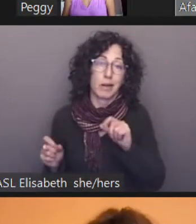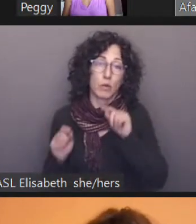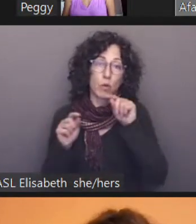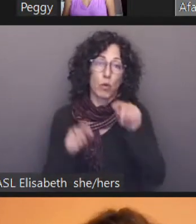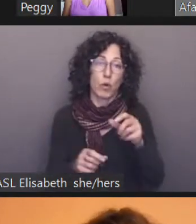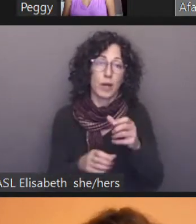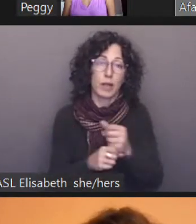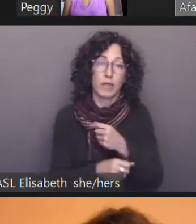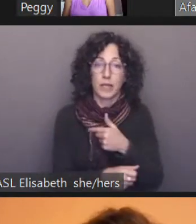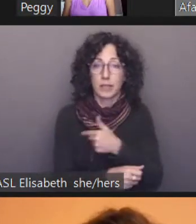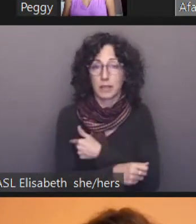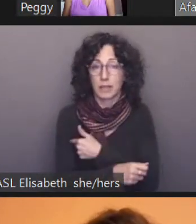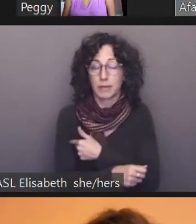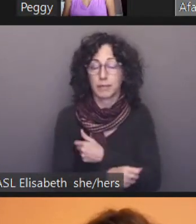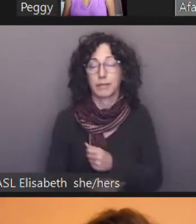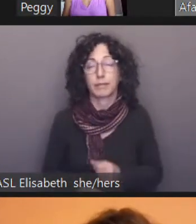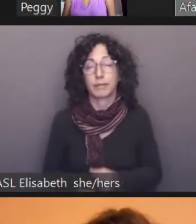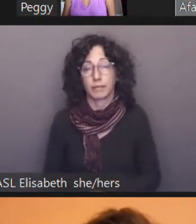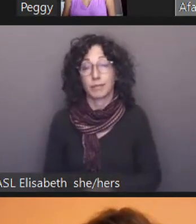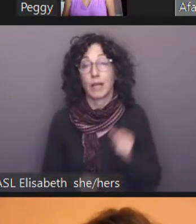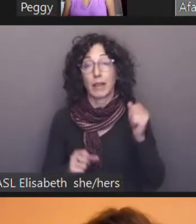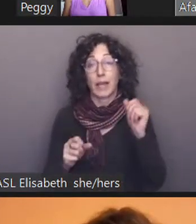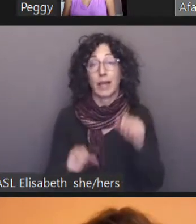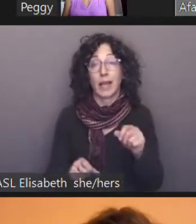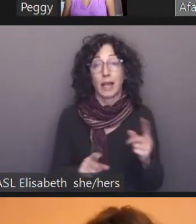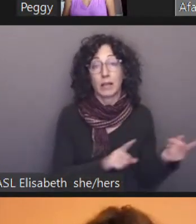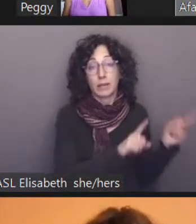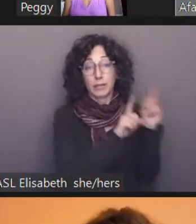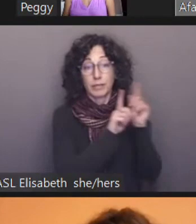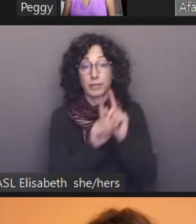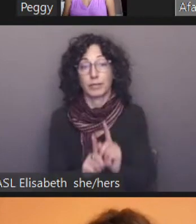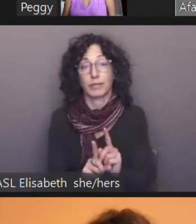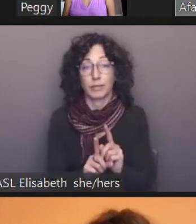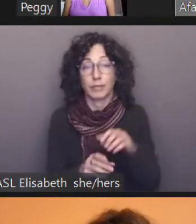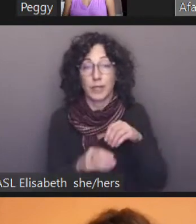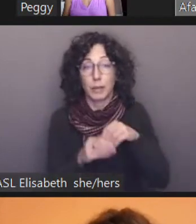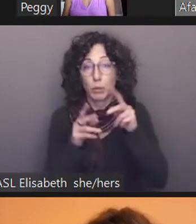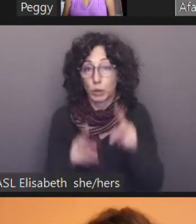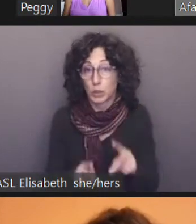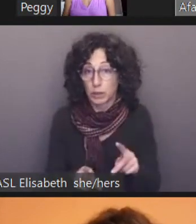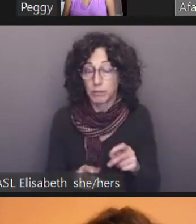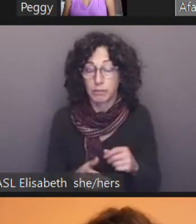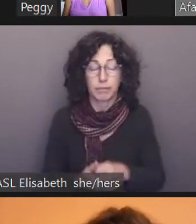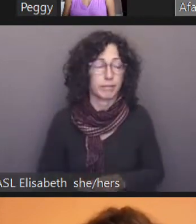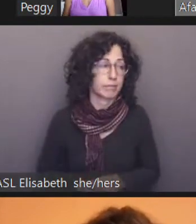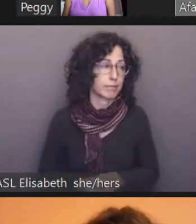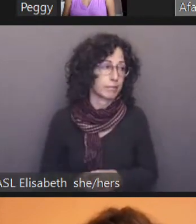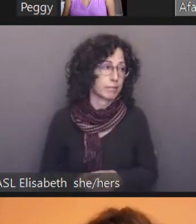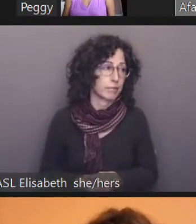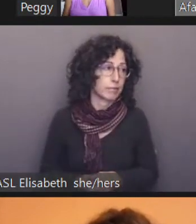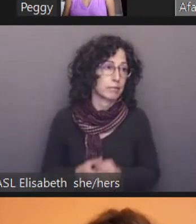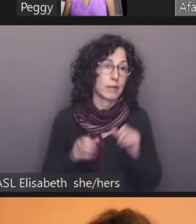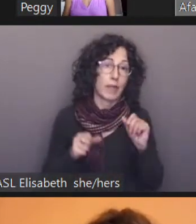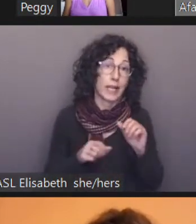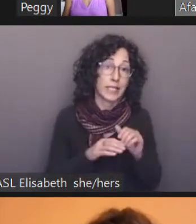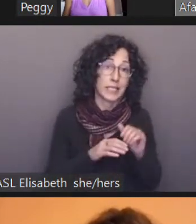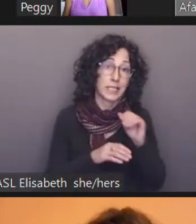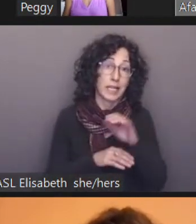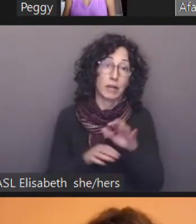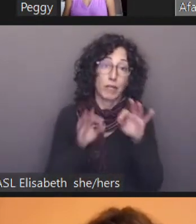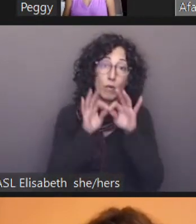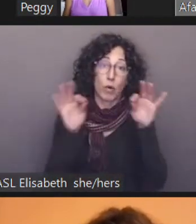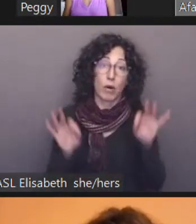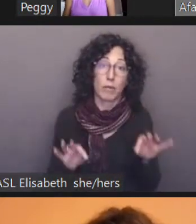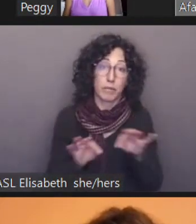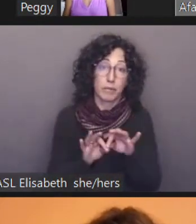They can either come with the youth in person to get vaccine. There are ways in which they can send a form if they